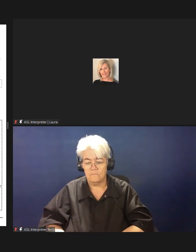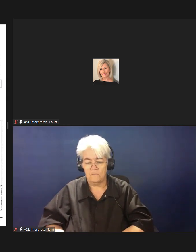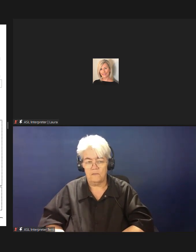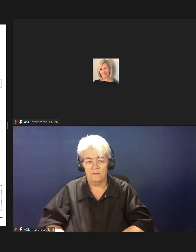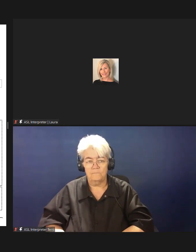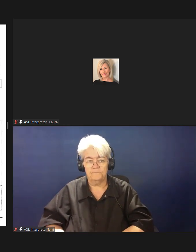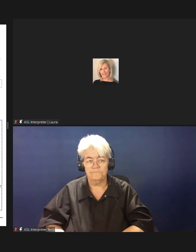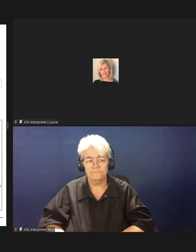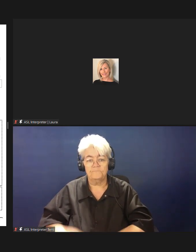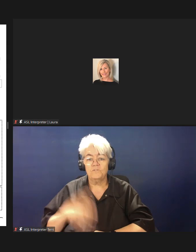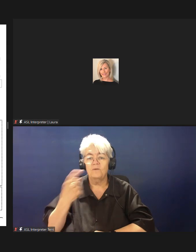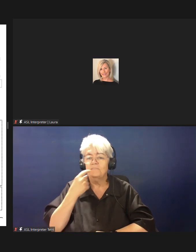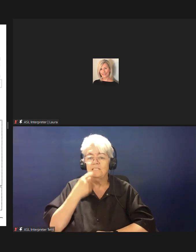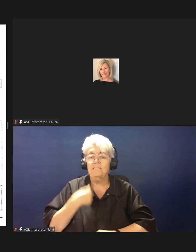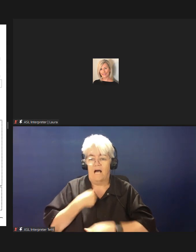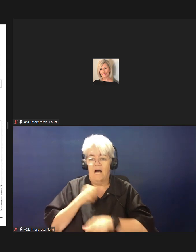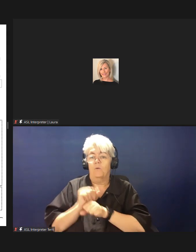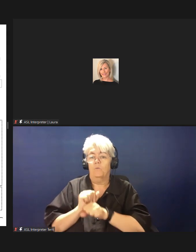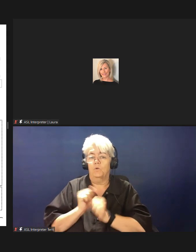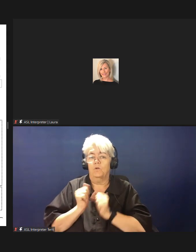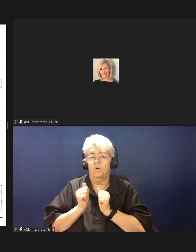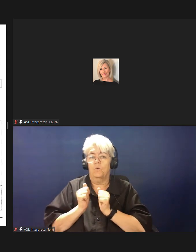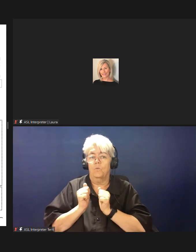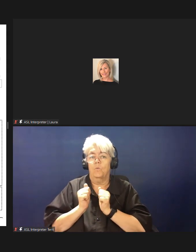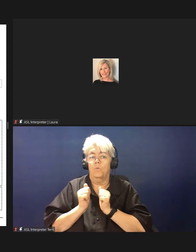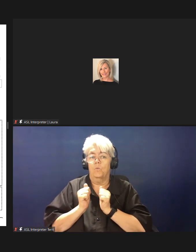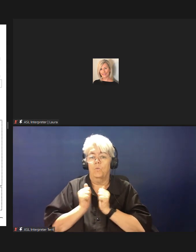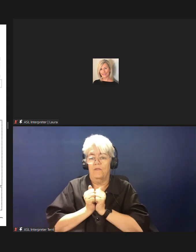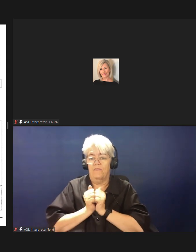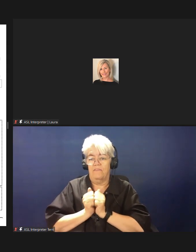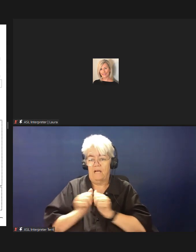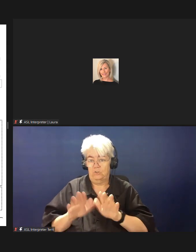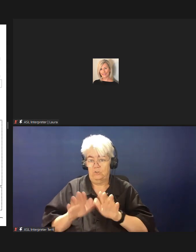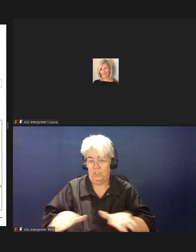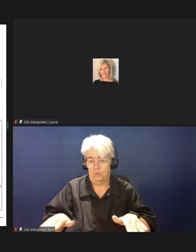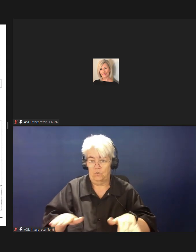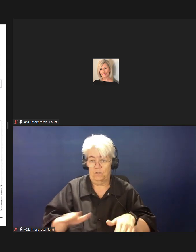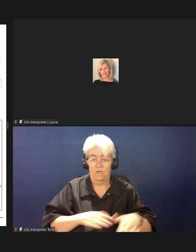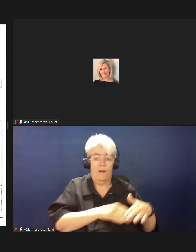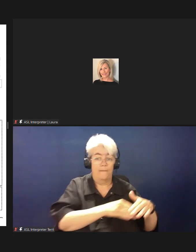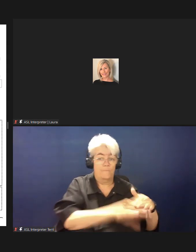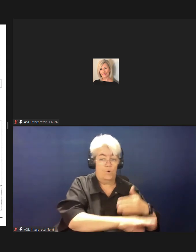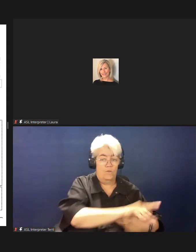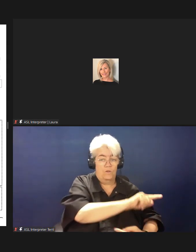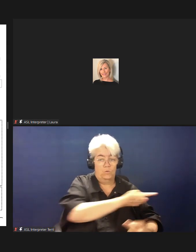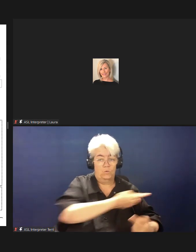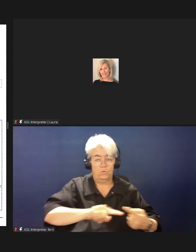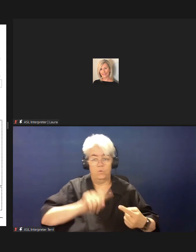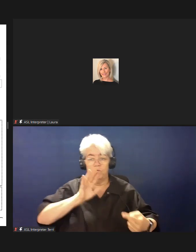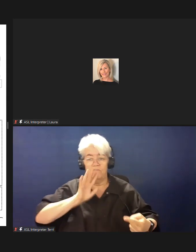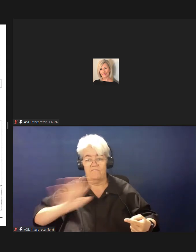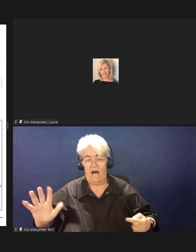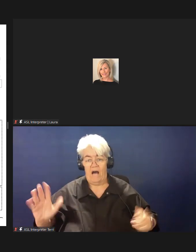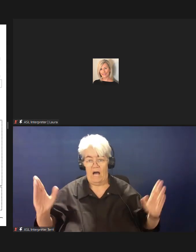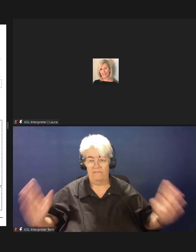So someone said, I work with children birth to 5 years of age. So can I use OAE